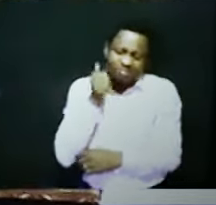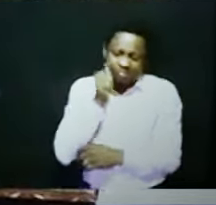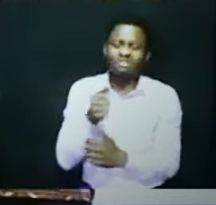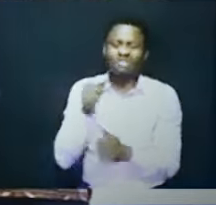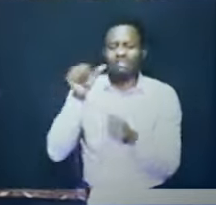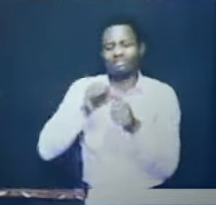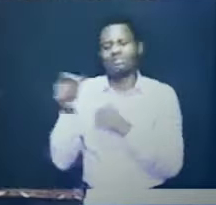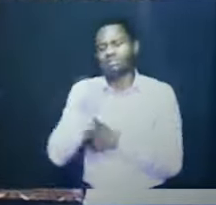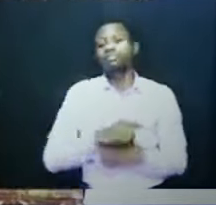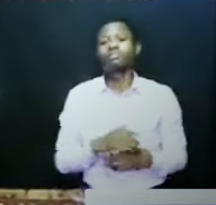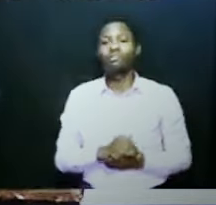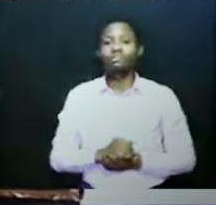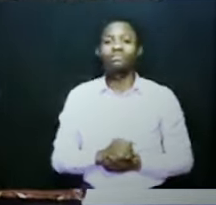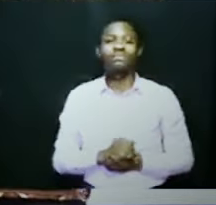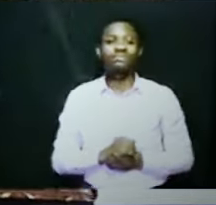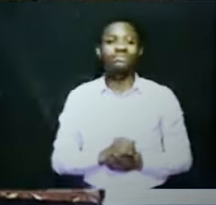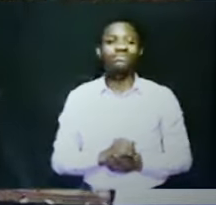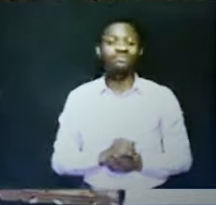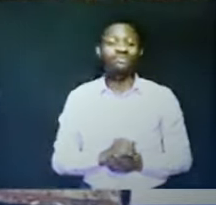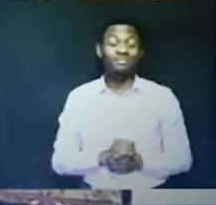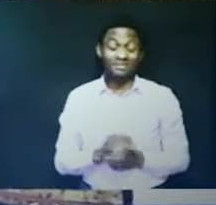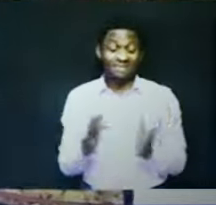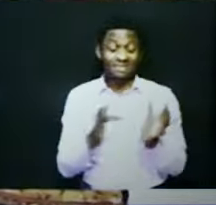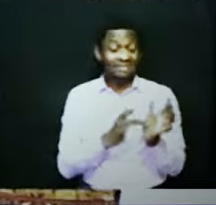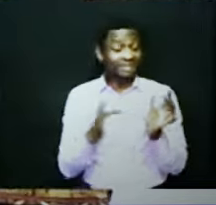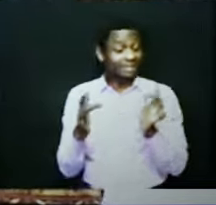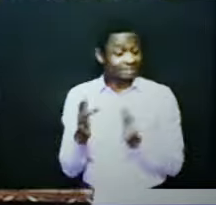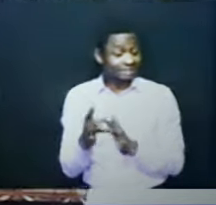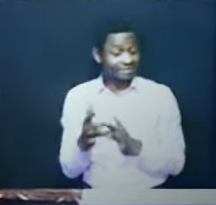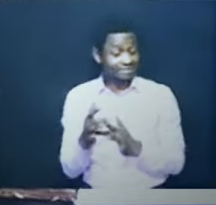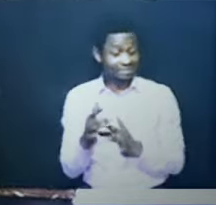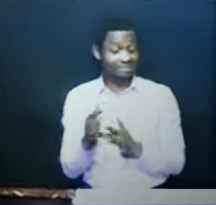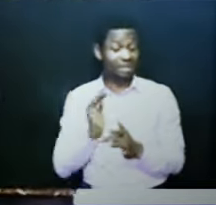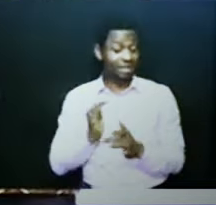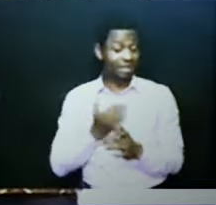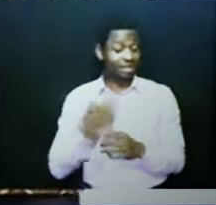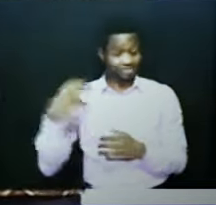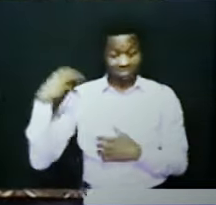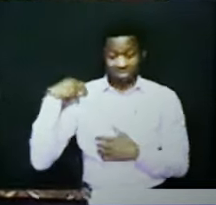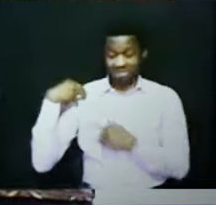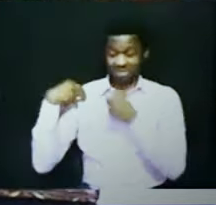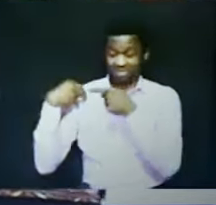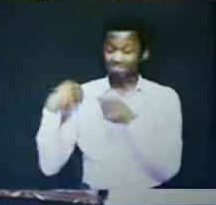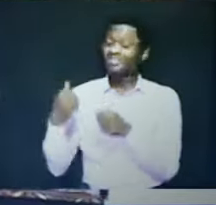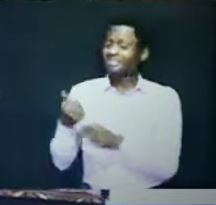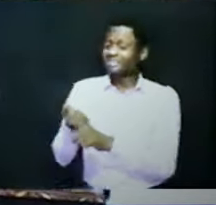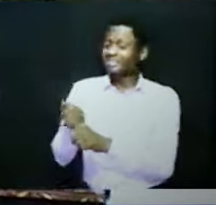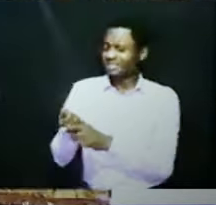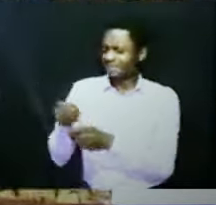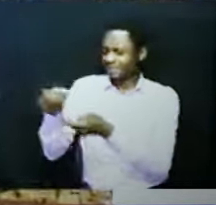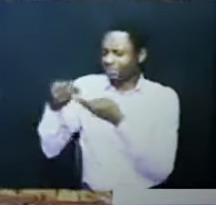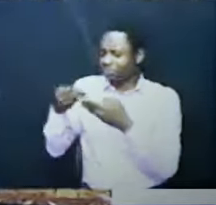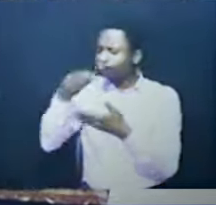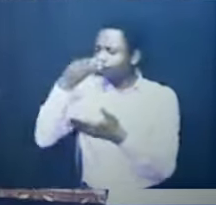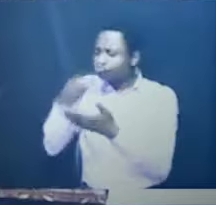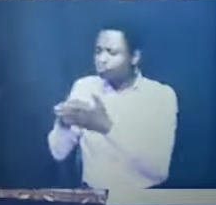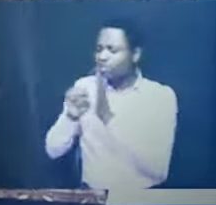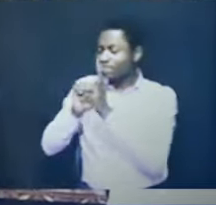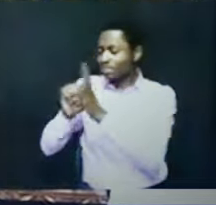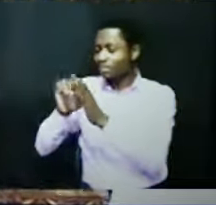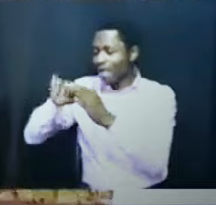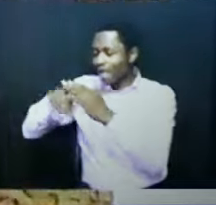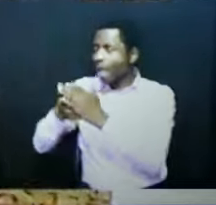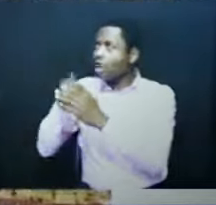Jesus, our master, gave us an example how he worked intimately with God.